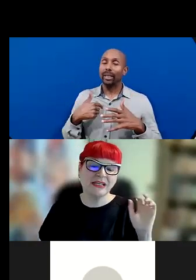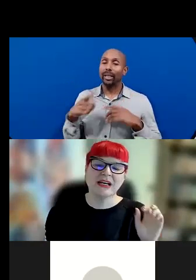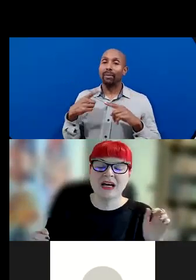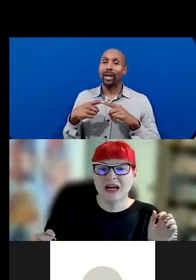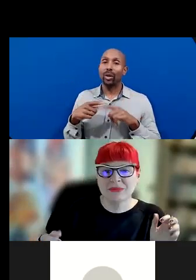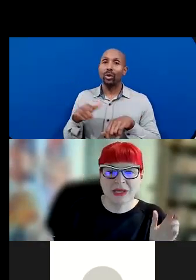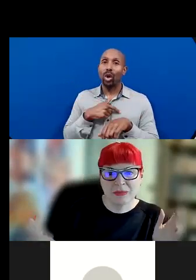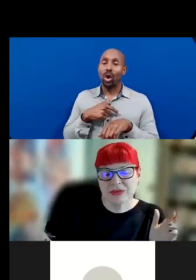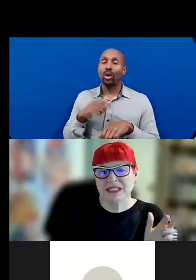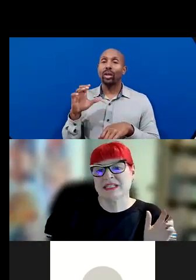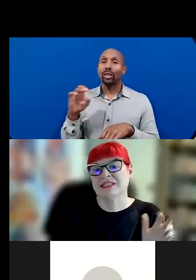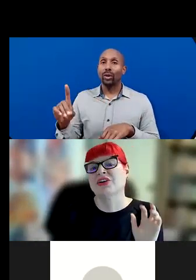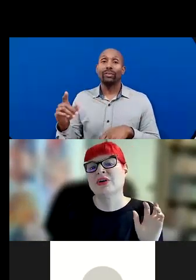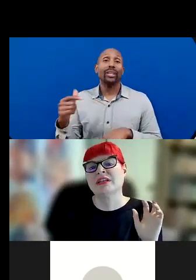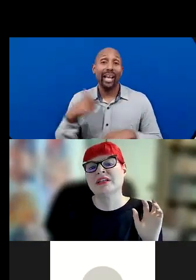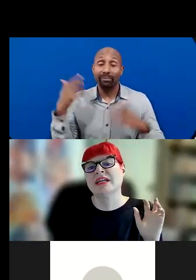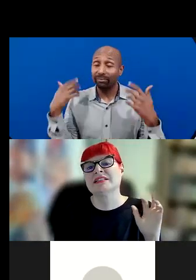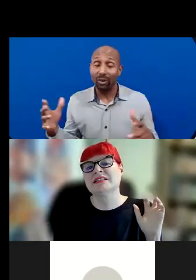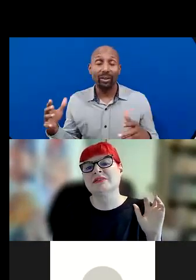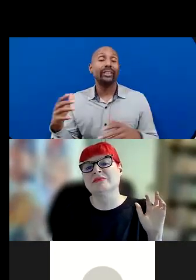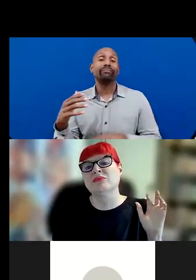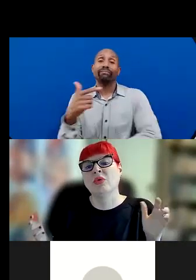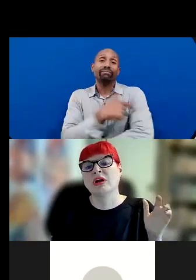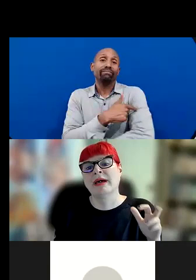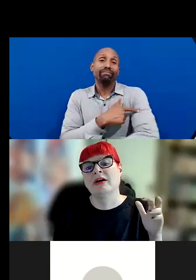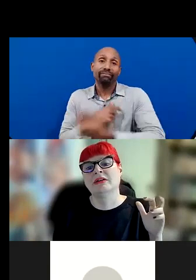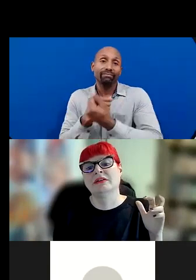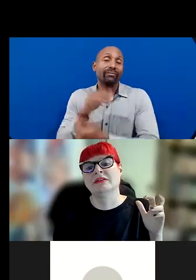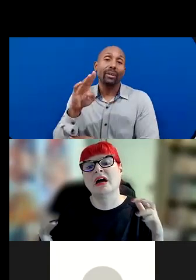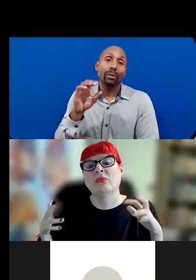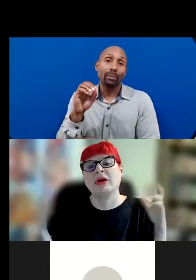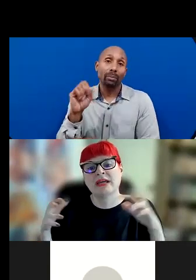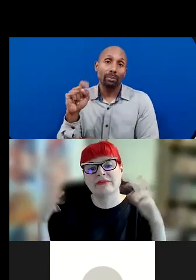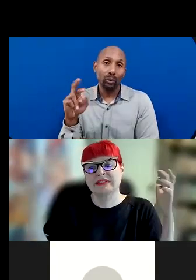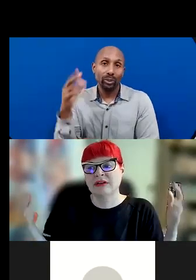boosted, double boosted. So it's more